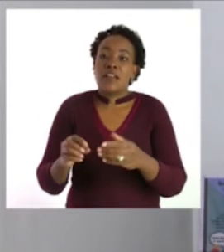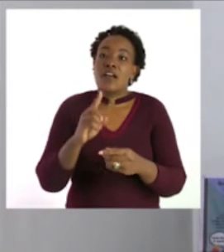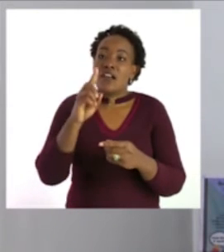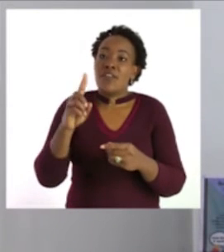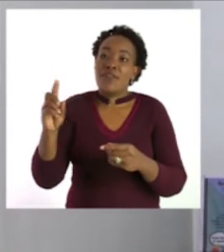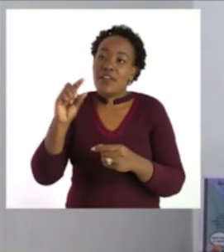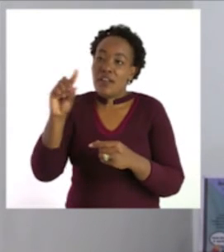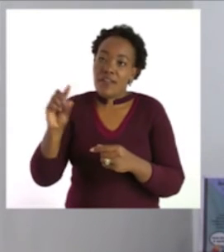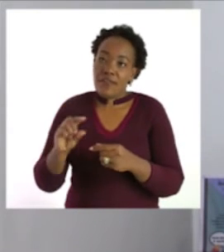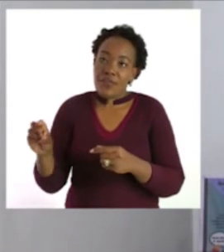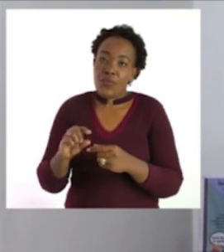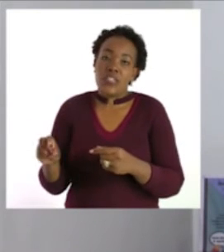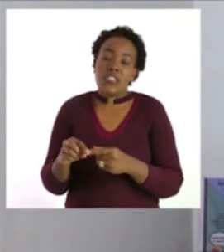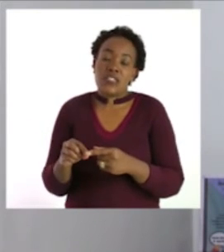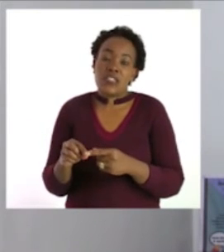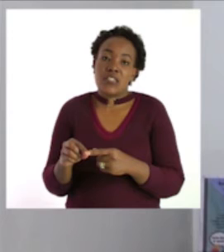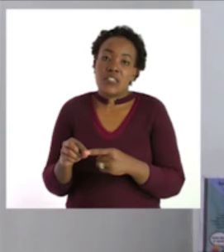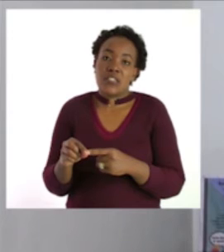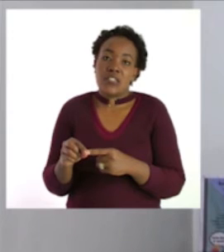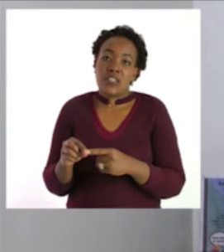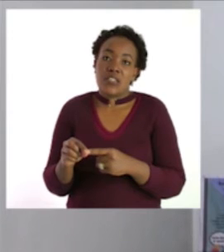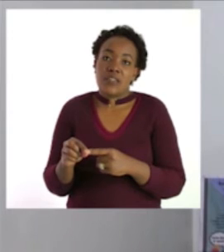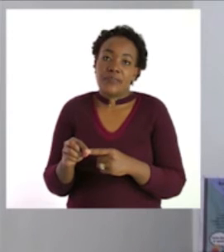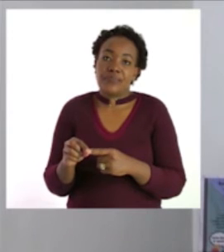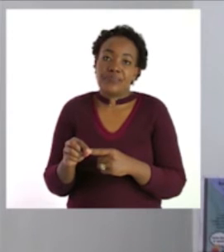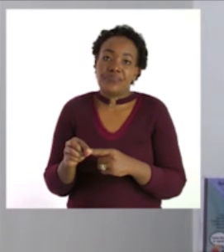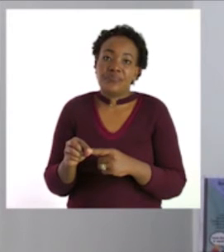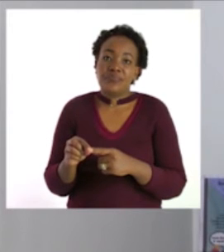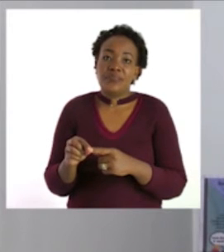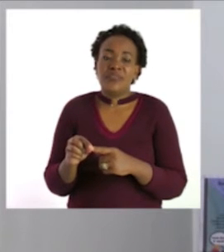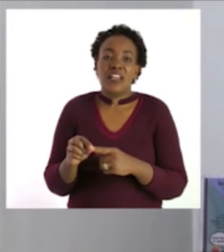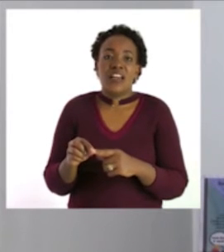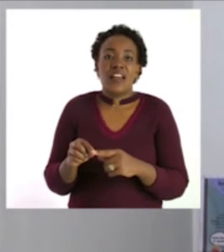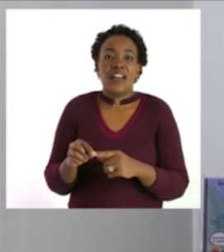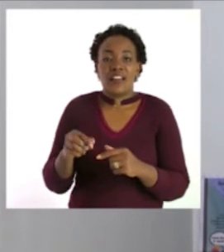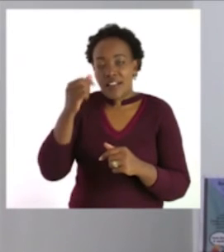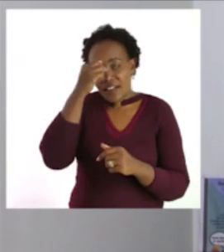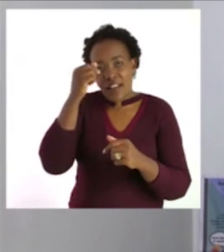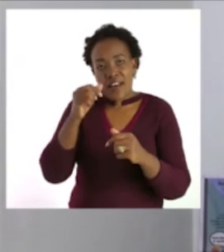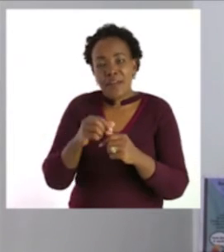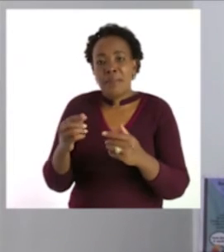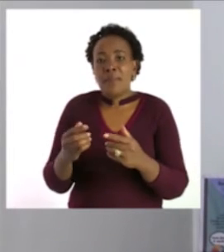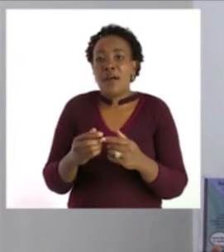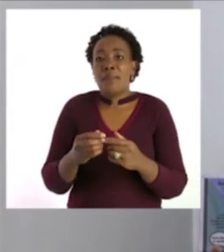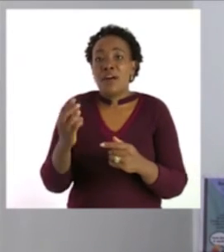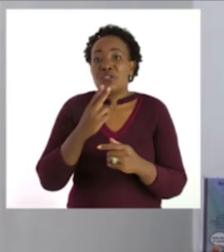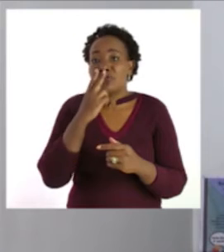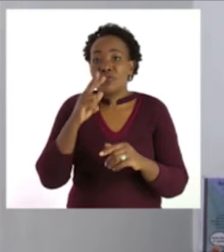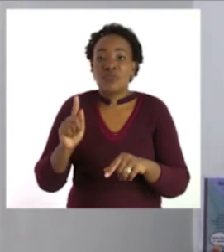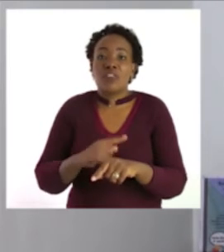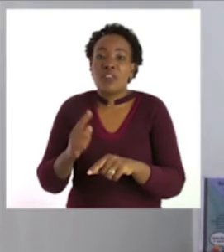these words. You check, where does N fit? You come here or